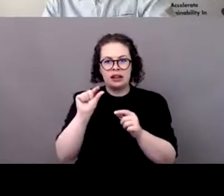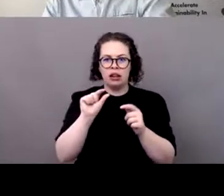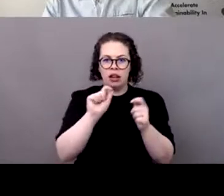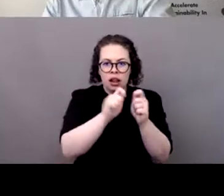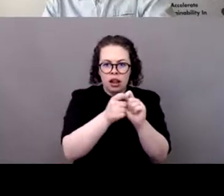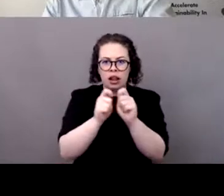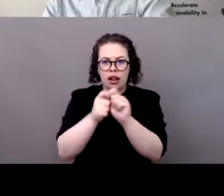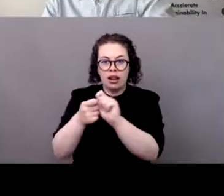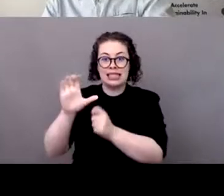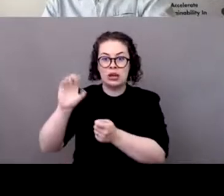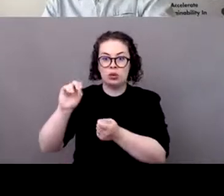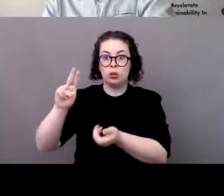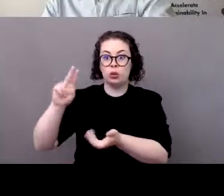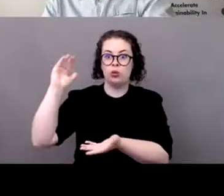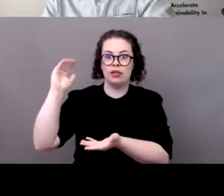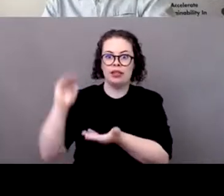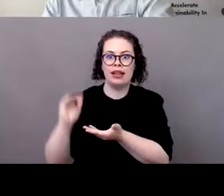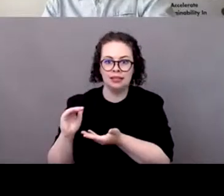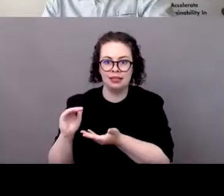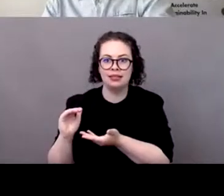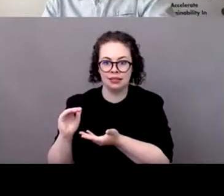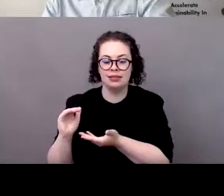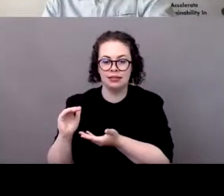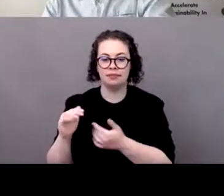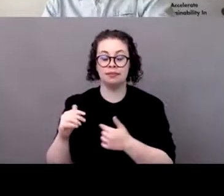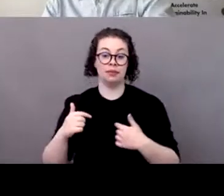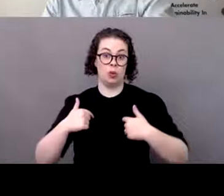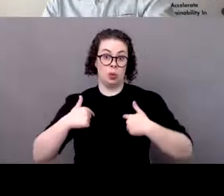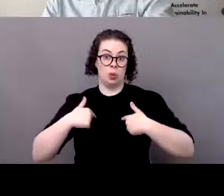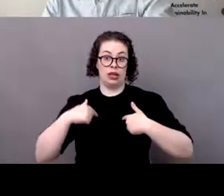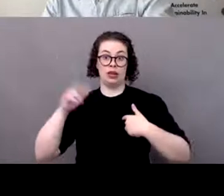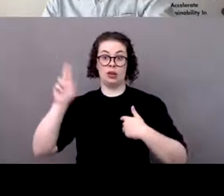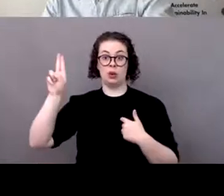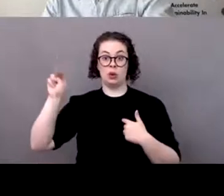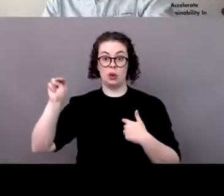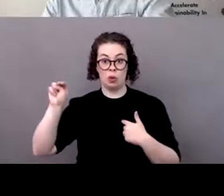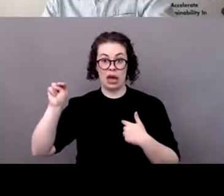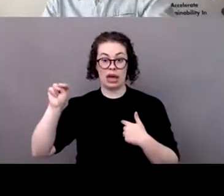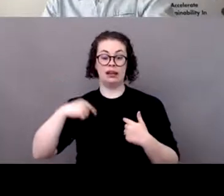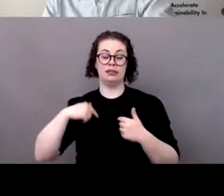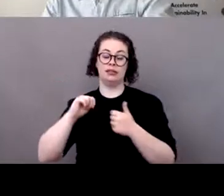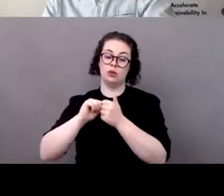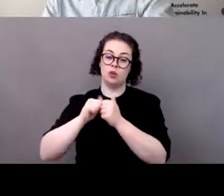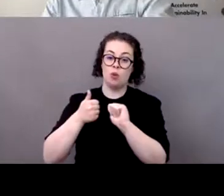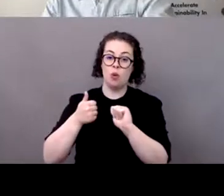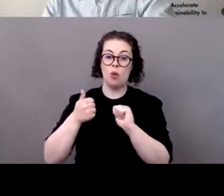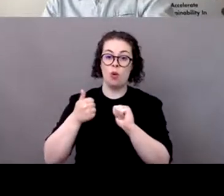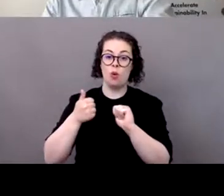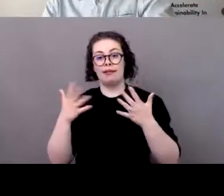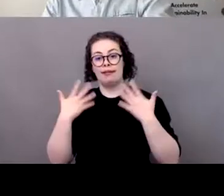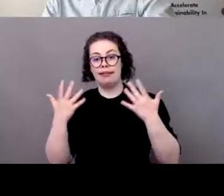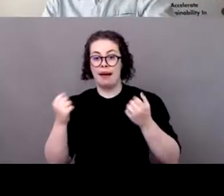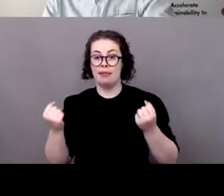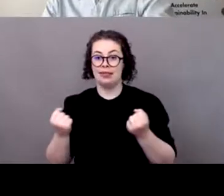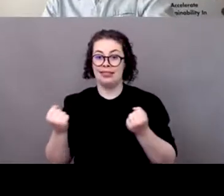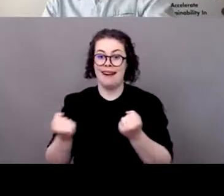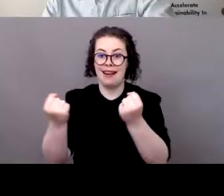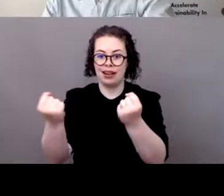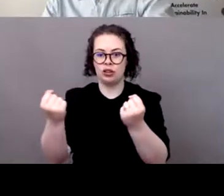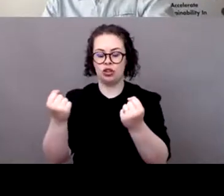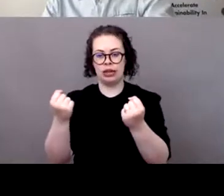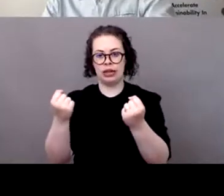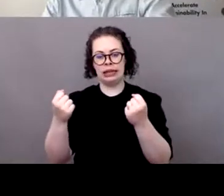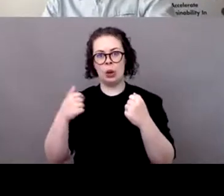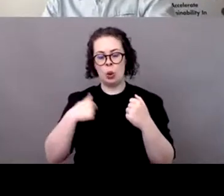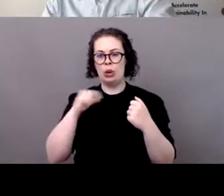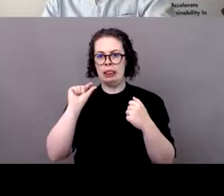And this is kind of, for the UN, what the Sports for Climate Action Framework's new development is trying to tackle by requiring that